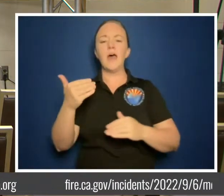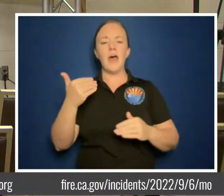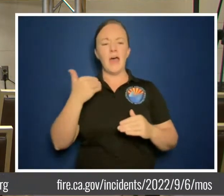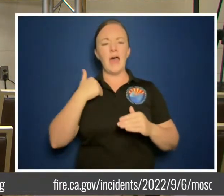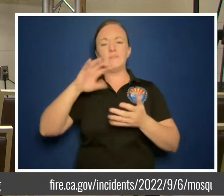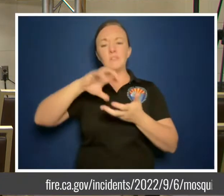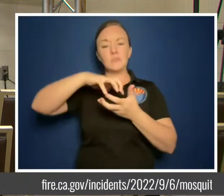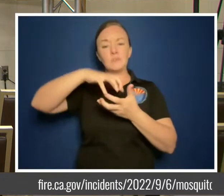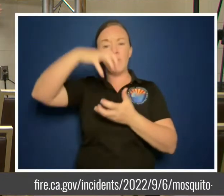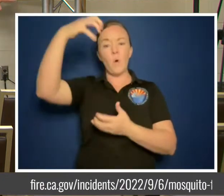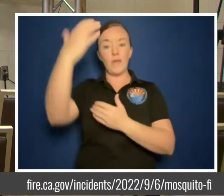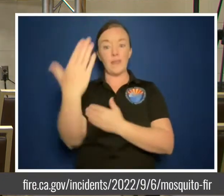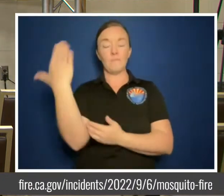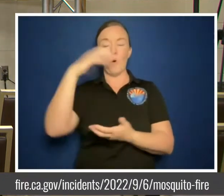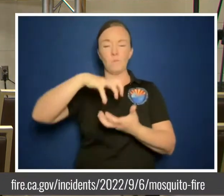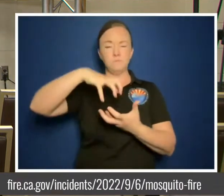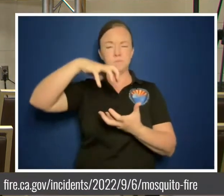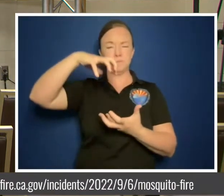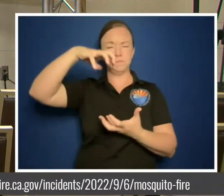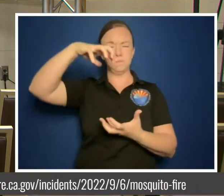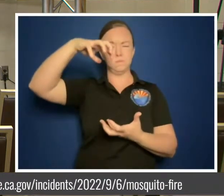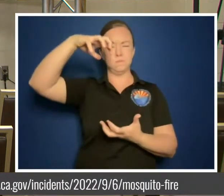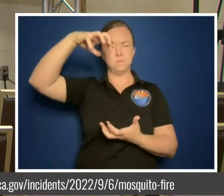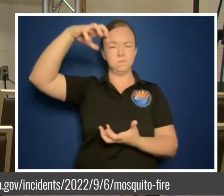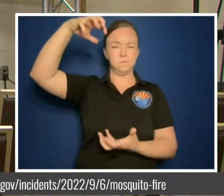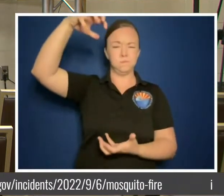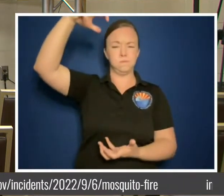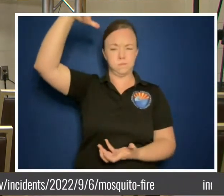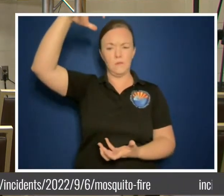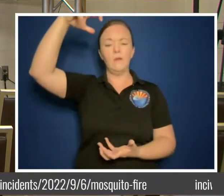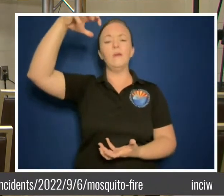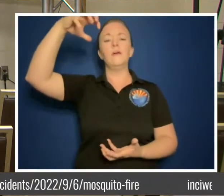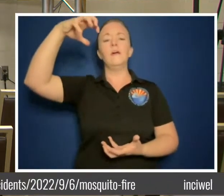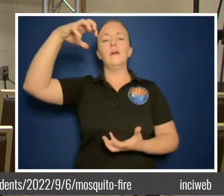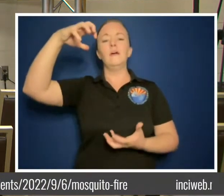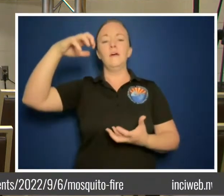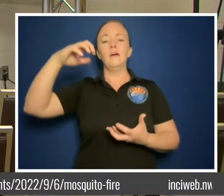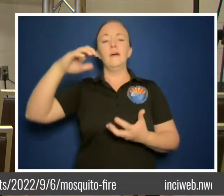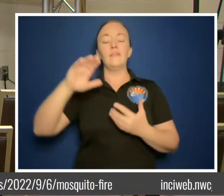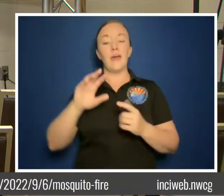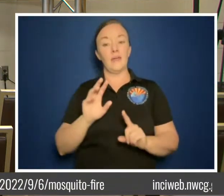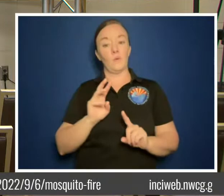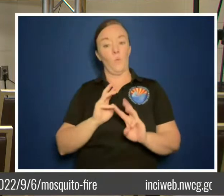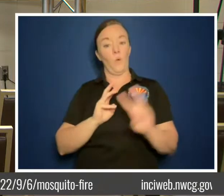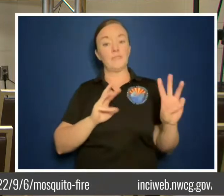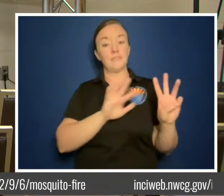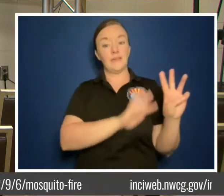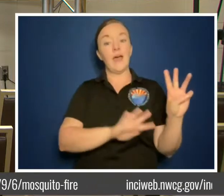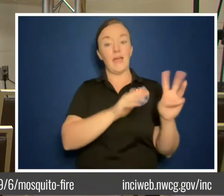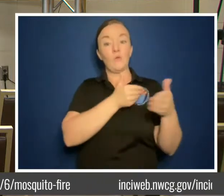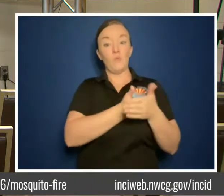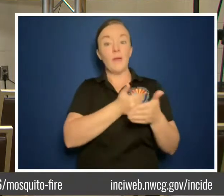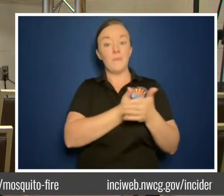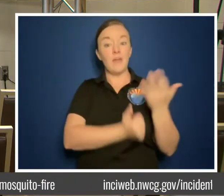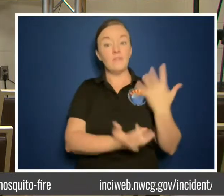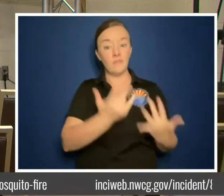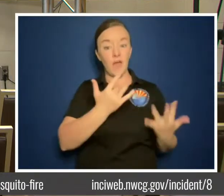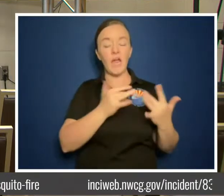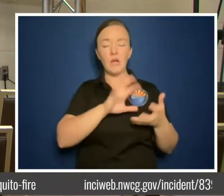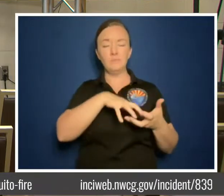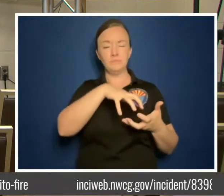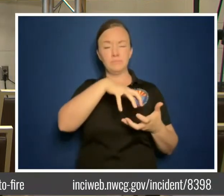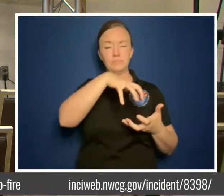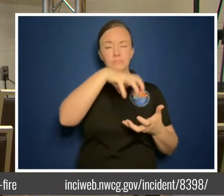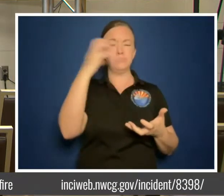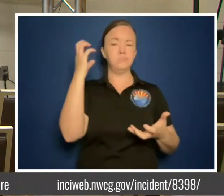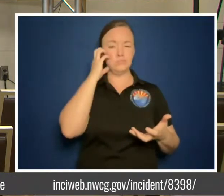morning before that. So we get a lot of accumulation of smoke here on the west side, right near the fire. And then in the